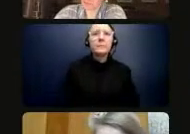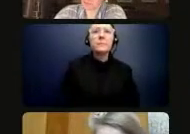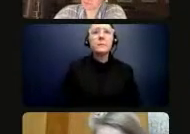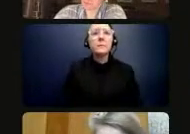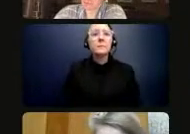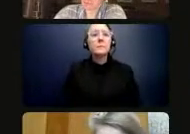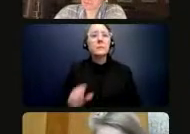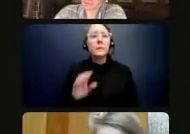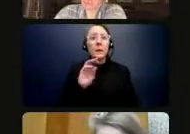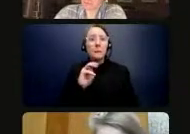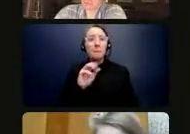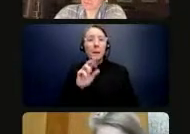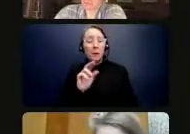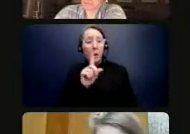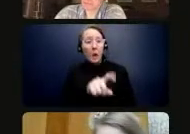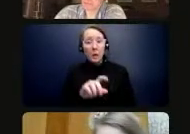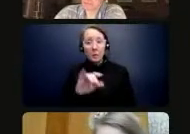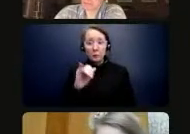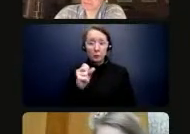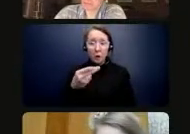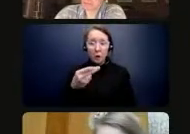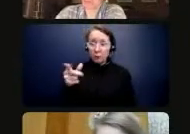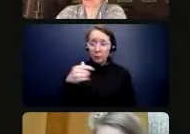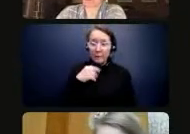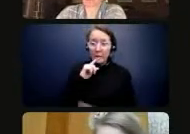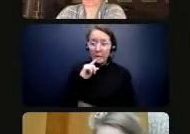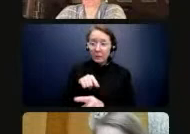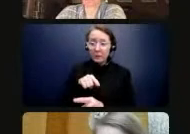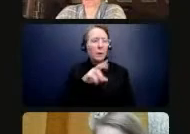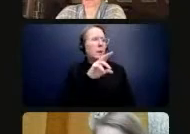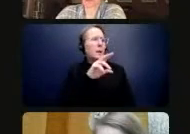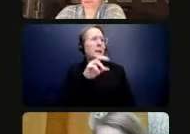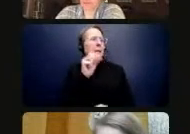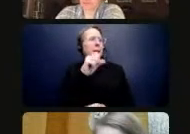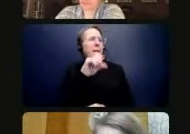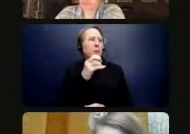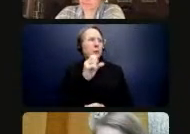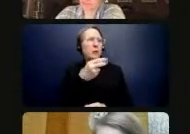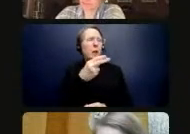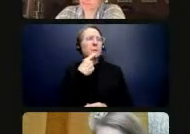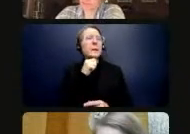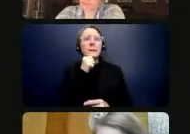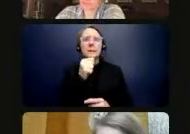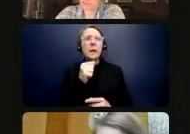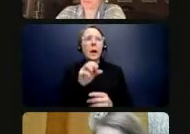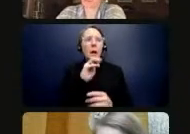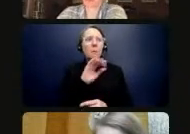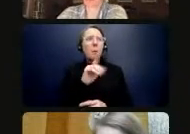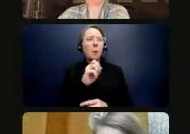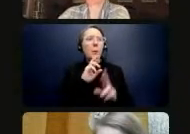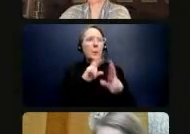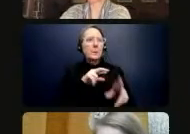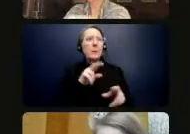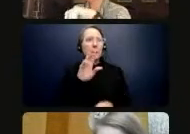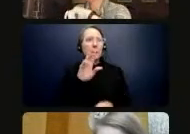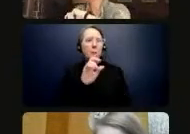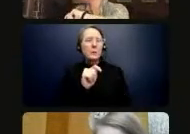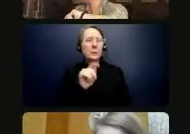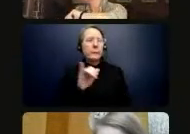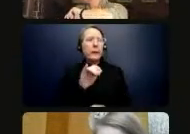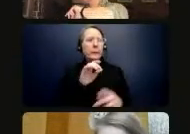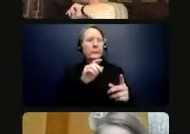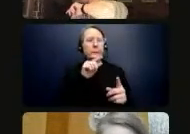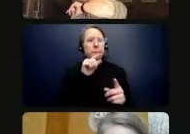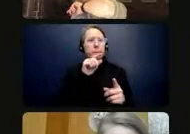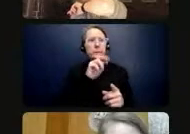Do you have an answer, Josh? Yes, it is not a mobile response unit as Councilor Nordyke is describing. And Gretchen, you might have